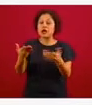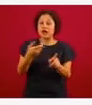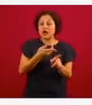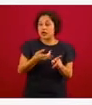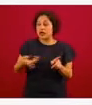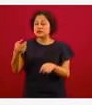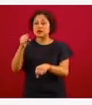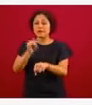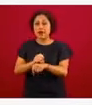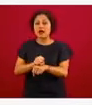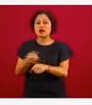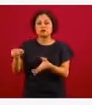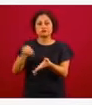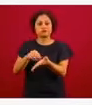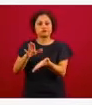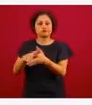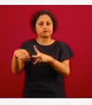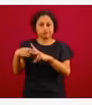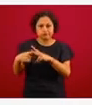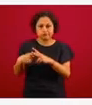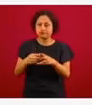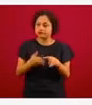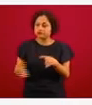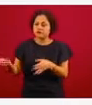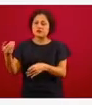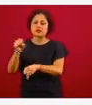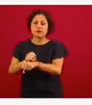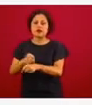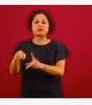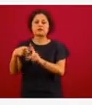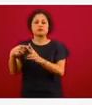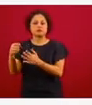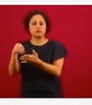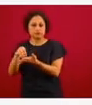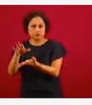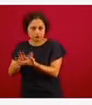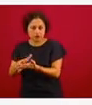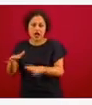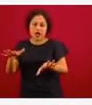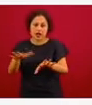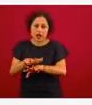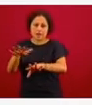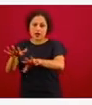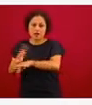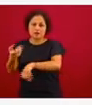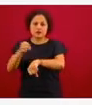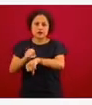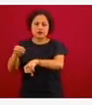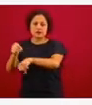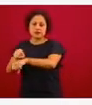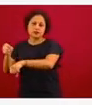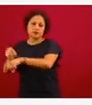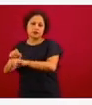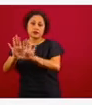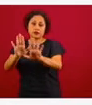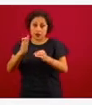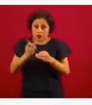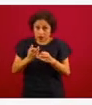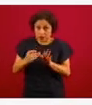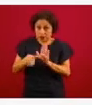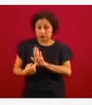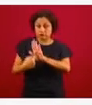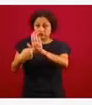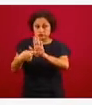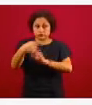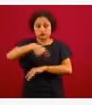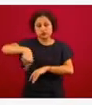COVID. So far it's 20%, but this varies week to week. And please be aware